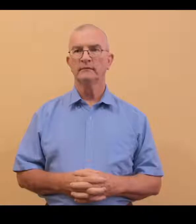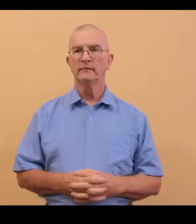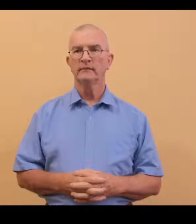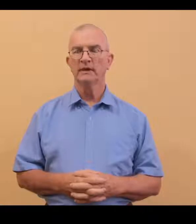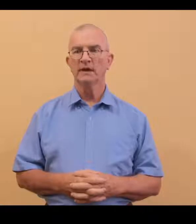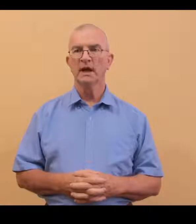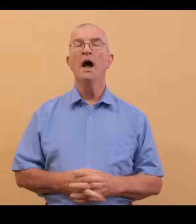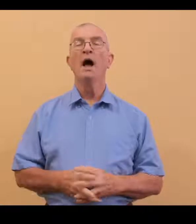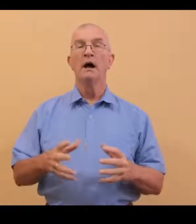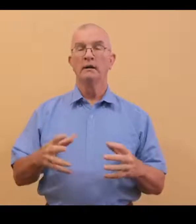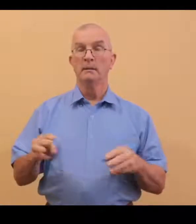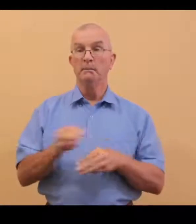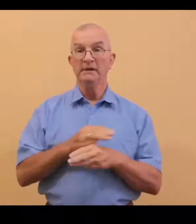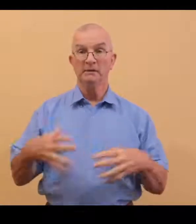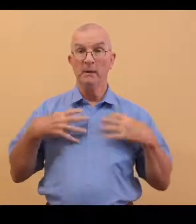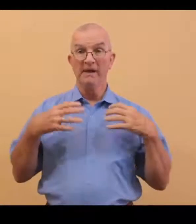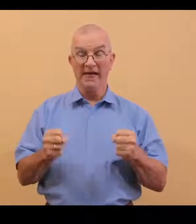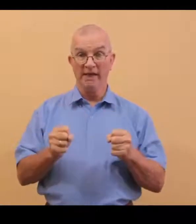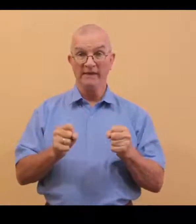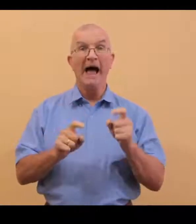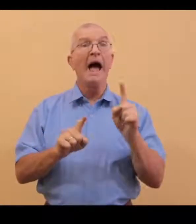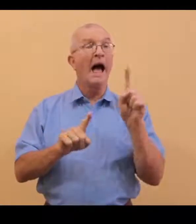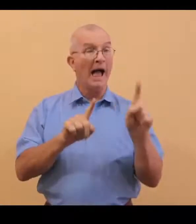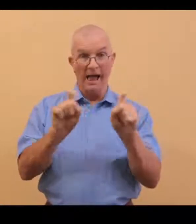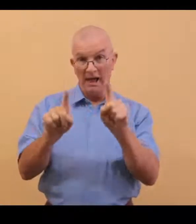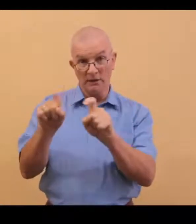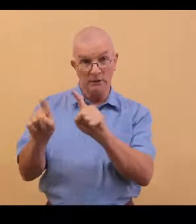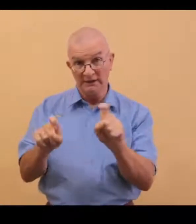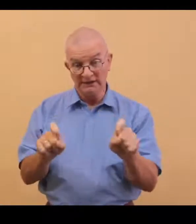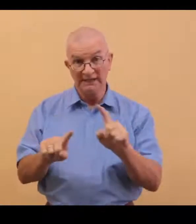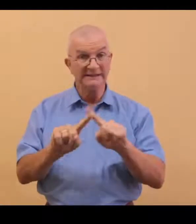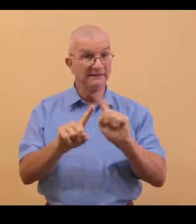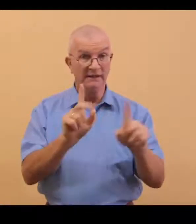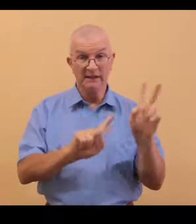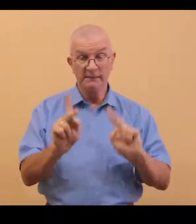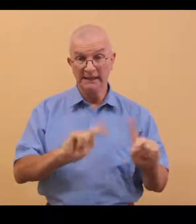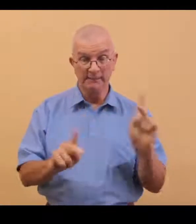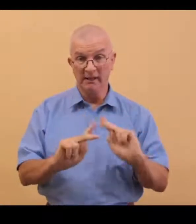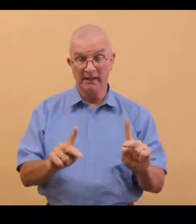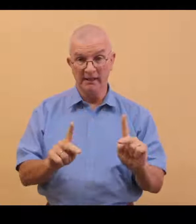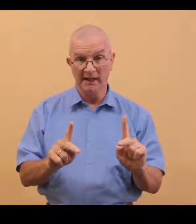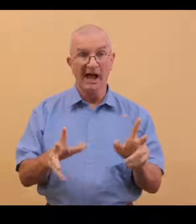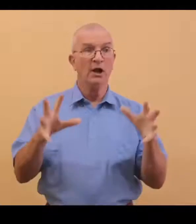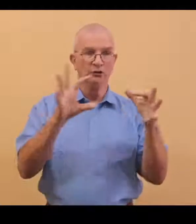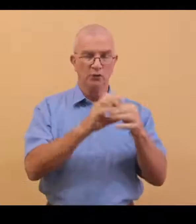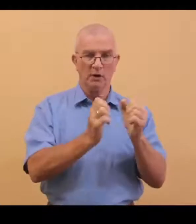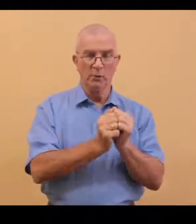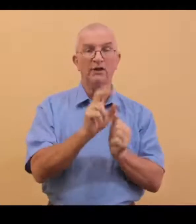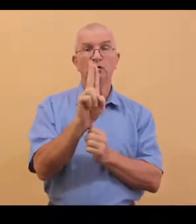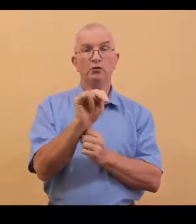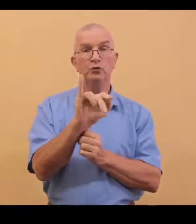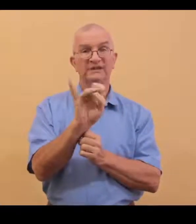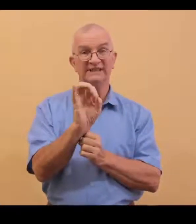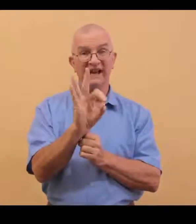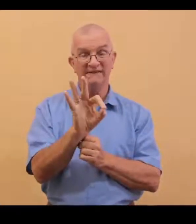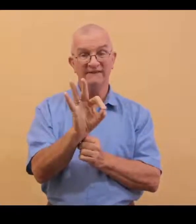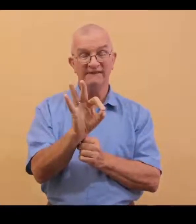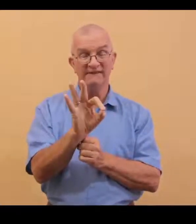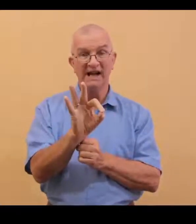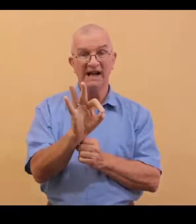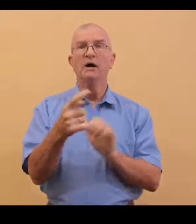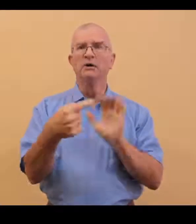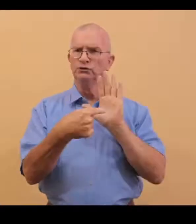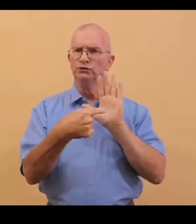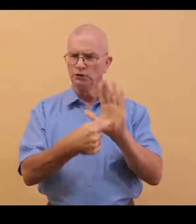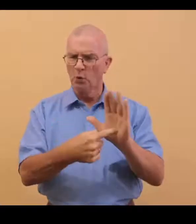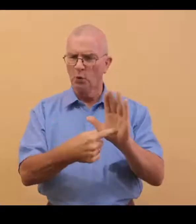A current survey conducted by the Ministry of Public Health in collaboration with UNICEF has indicated the